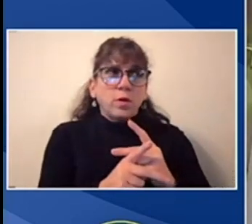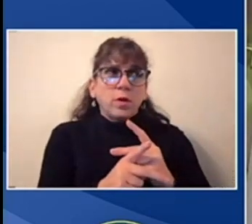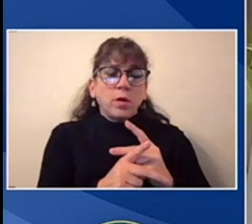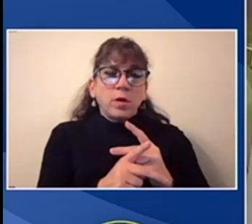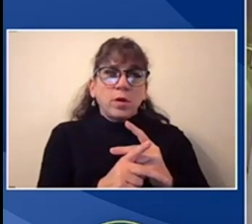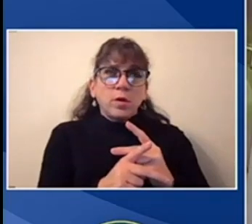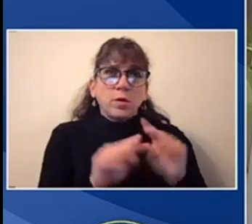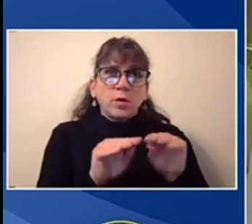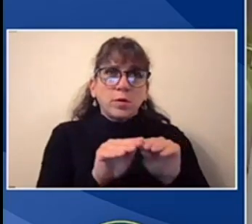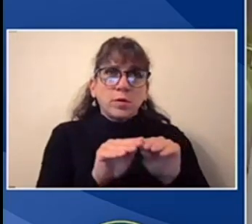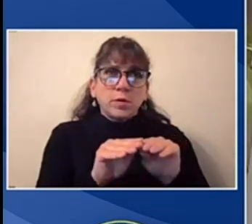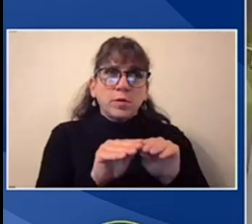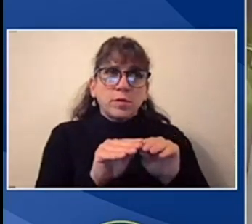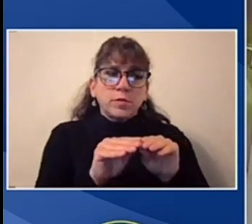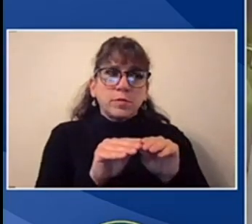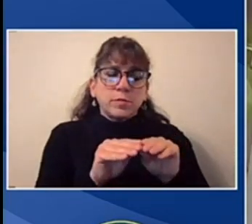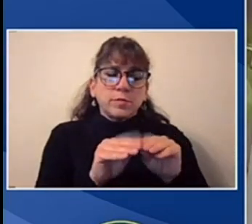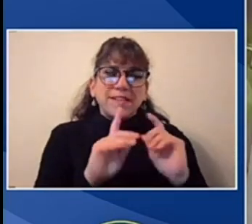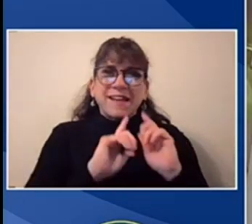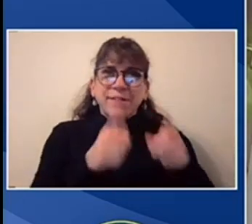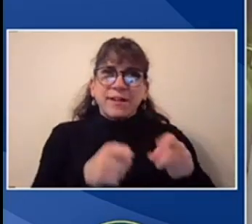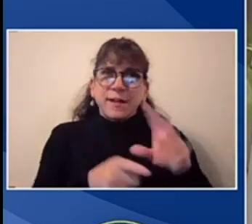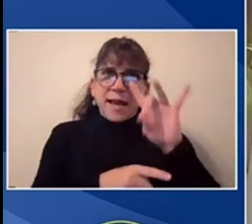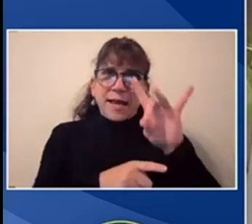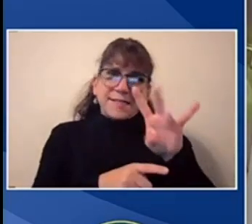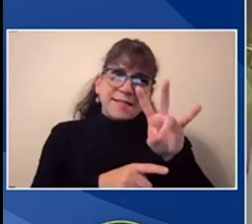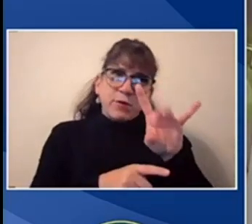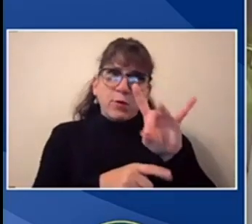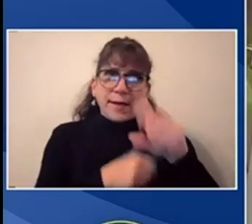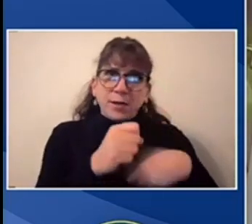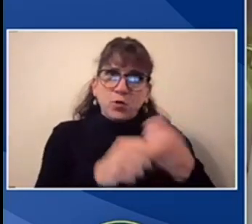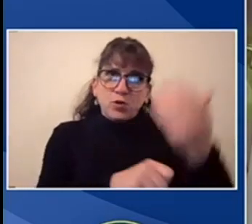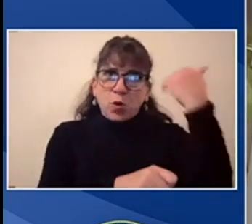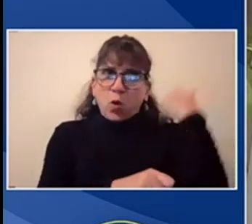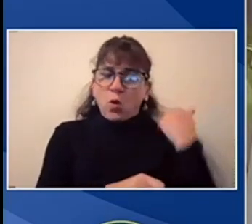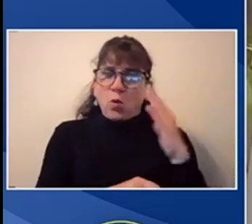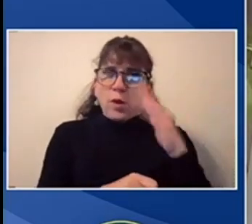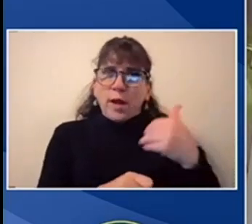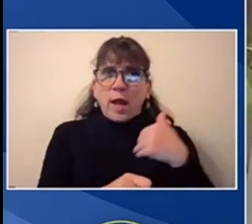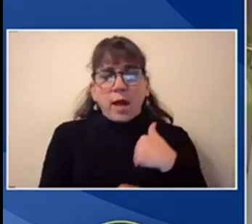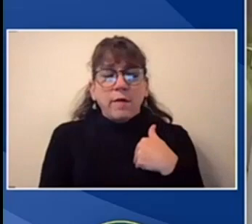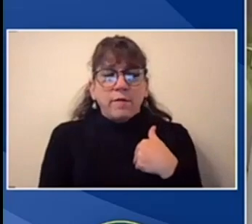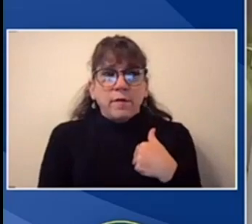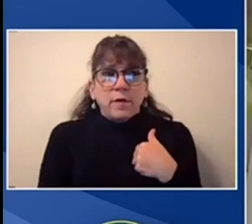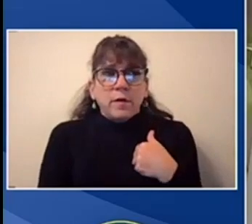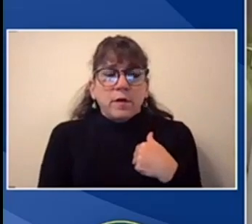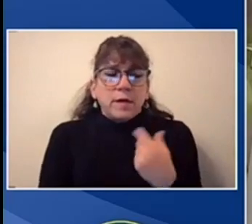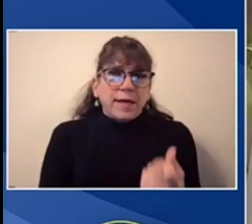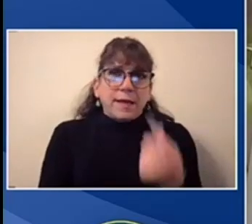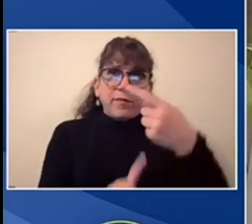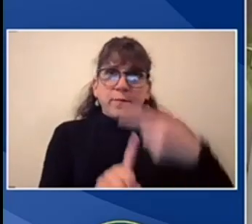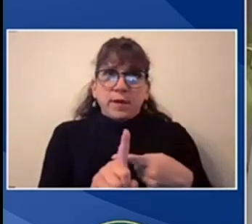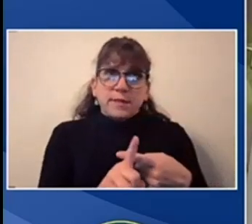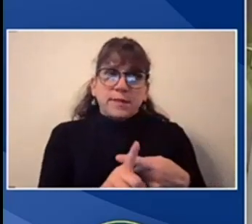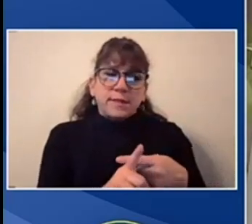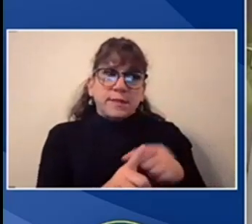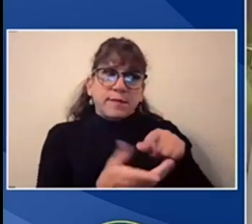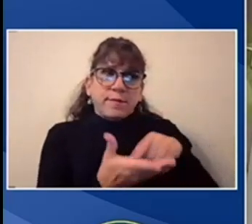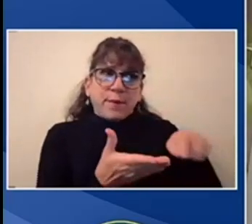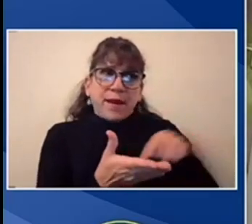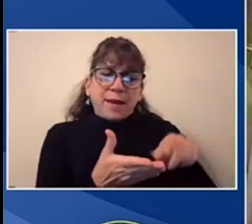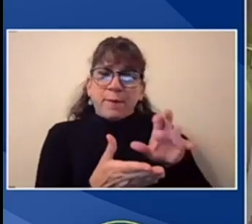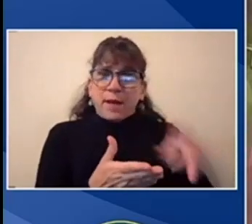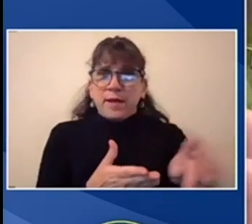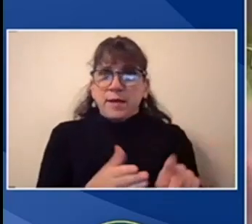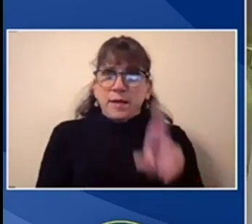for example, maybe 8 years ago or 7 years ago would have almost certainly had 11 months in repayment because it's very rare that a student